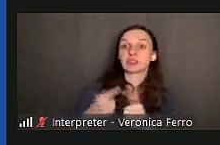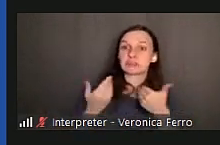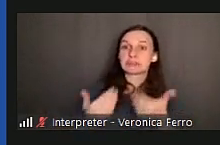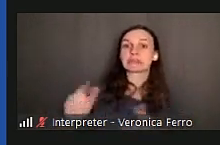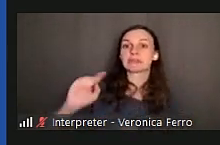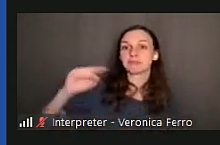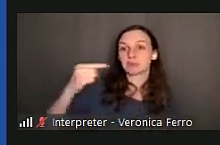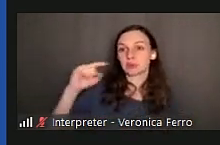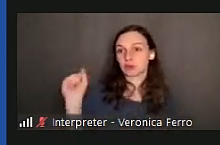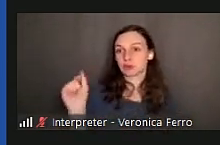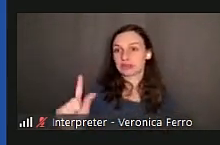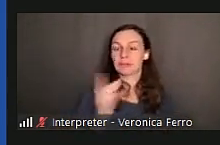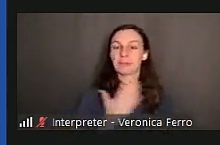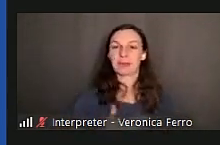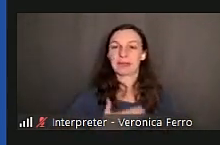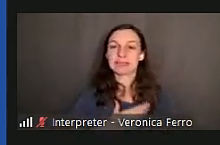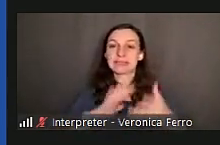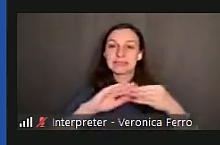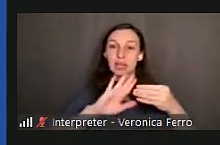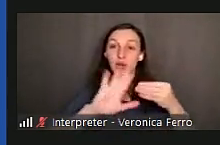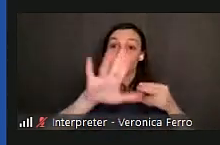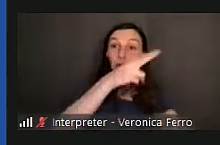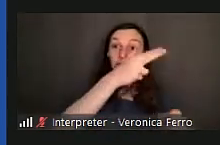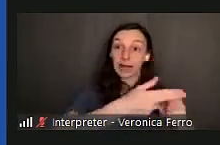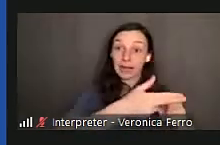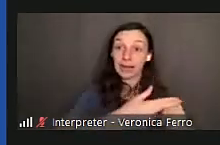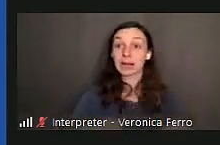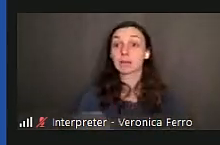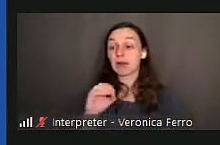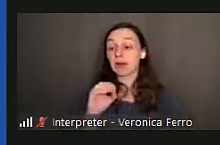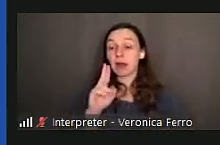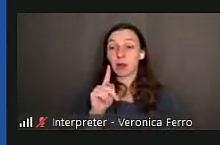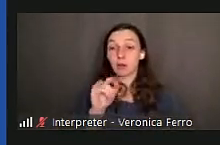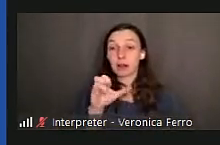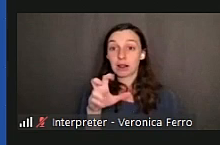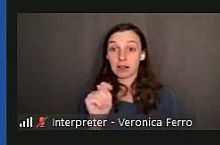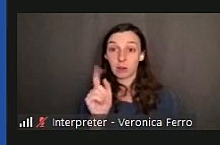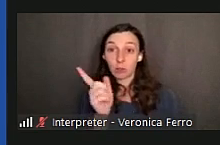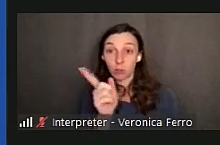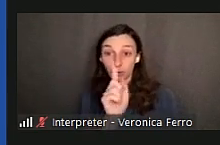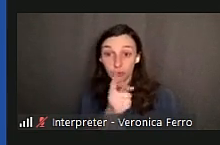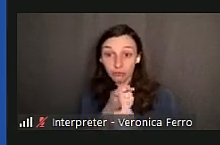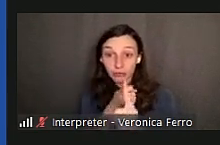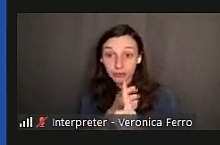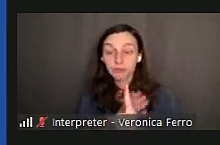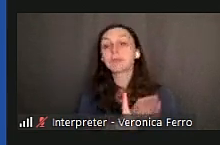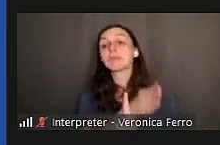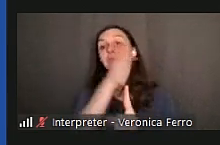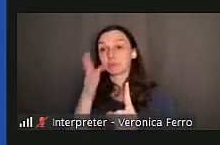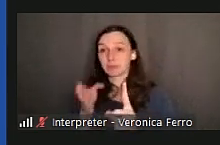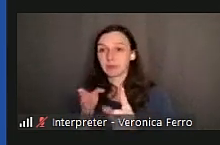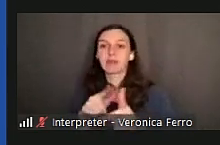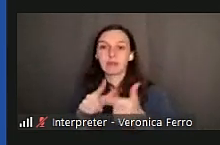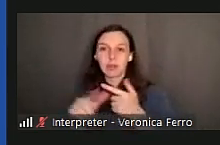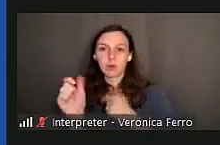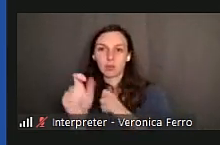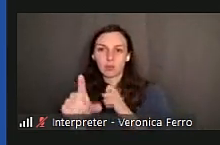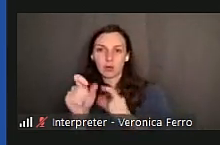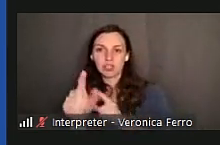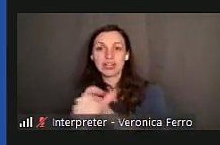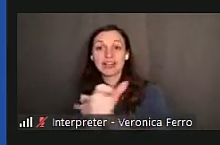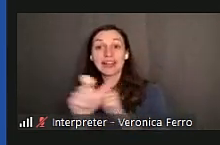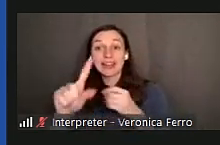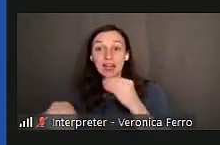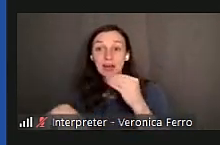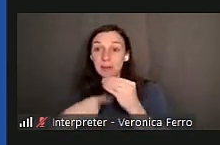your state your name and the outlet you're from before you ask your question. Any questions on topics that were not covered on today's media avail or